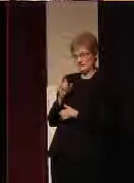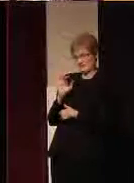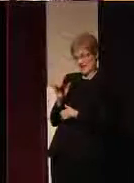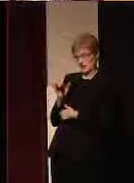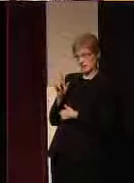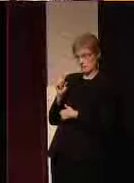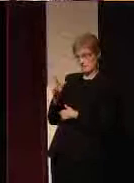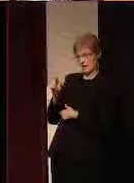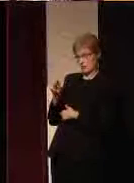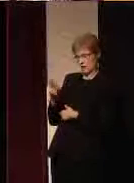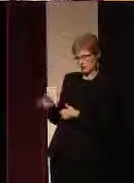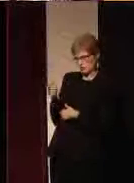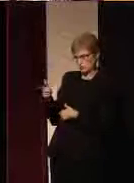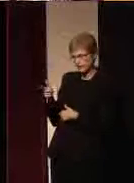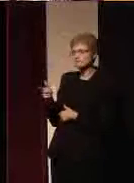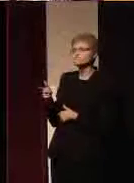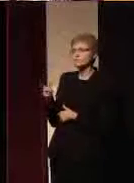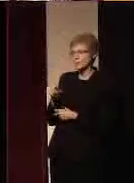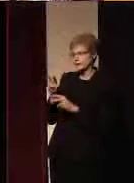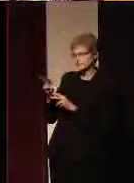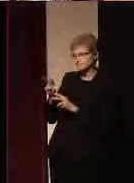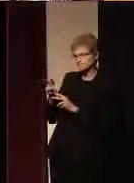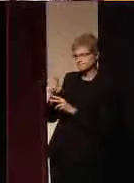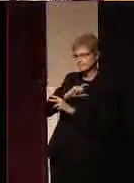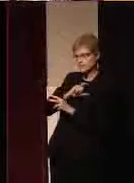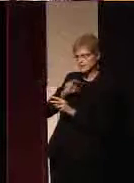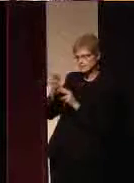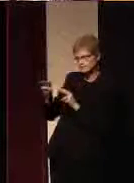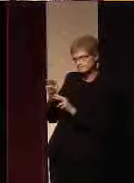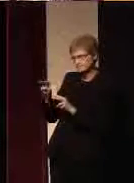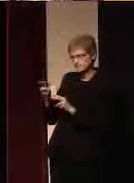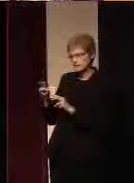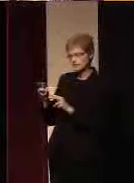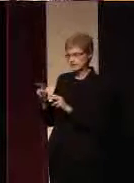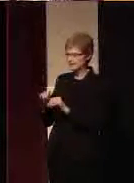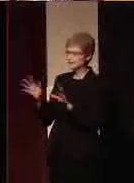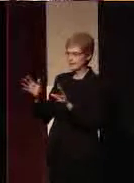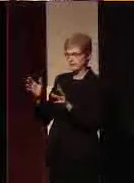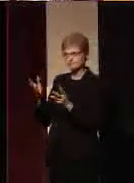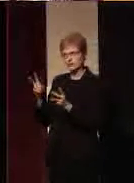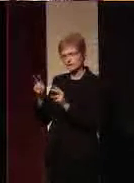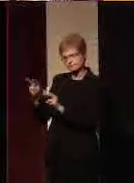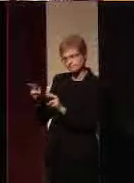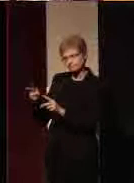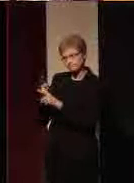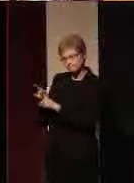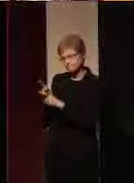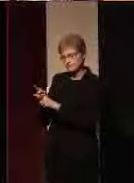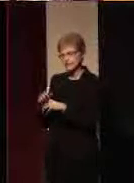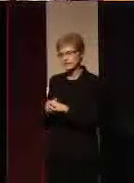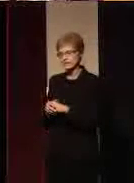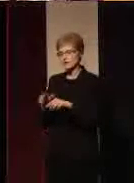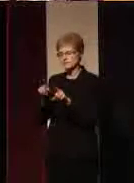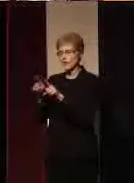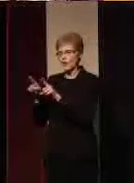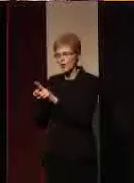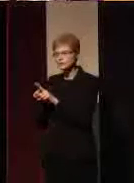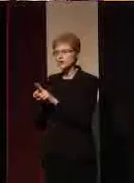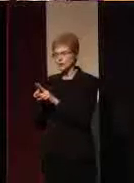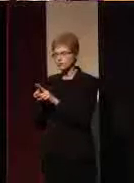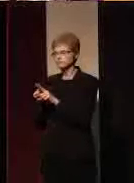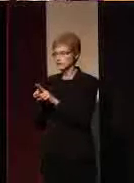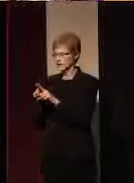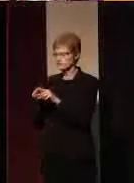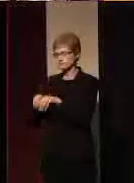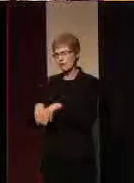specifically. But it's pretty clear that this has opened up an enormous discussion about what I refer to as the structure of racism in this